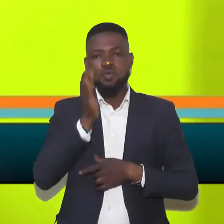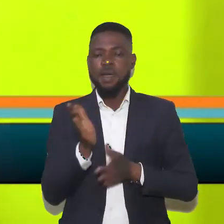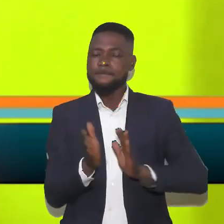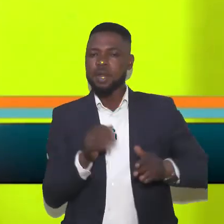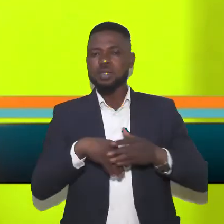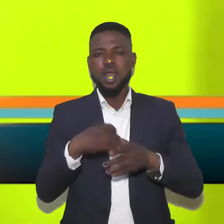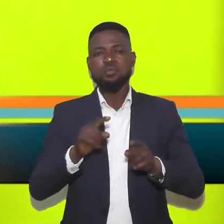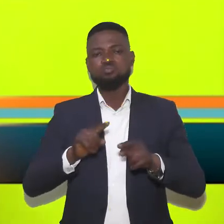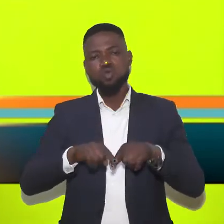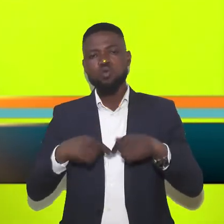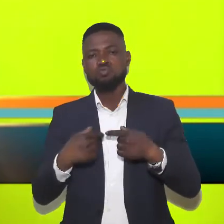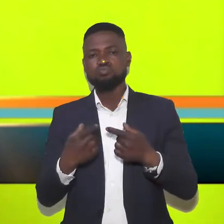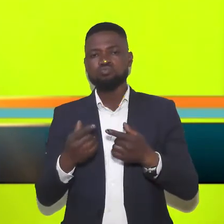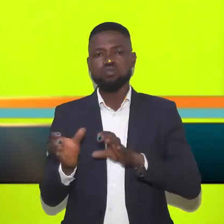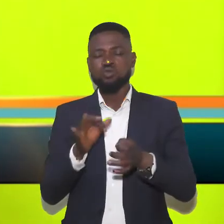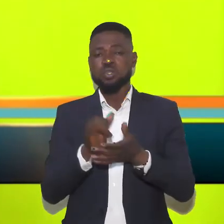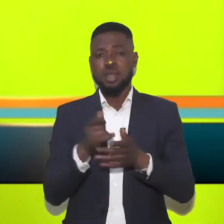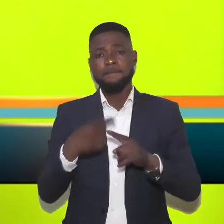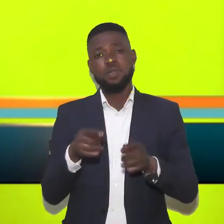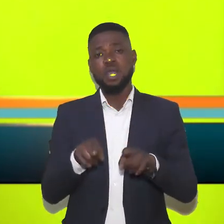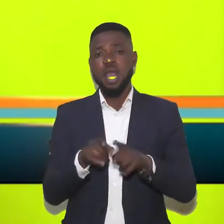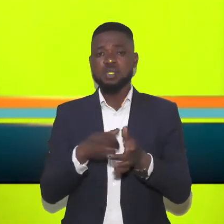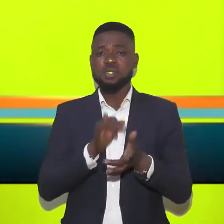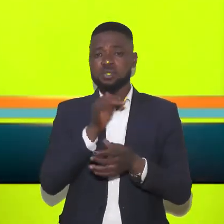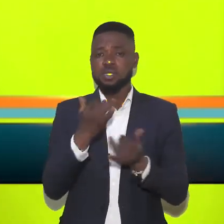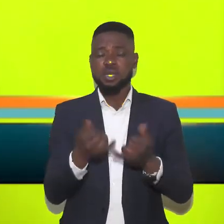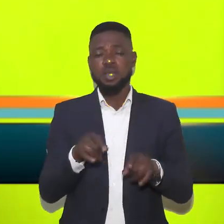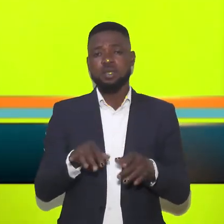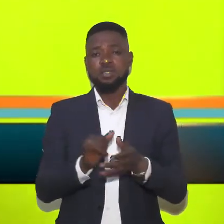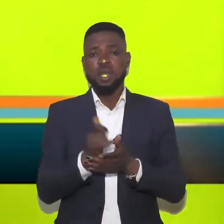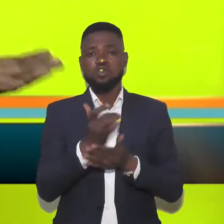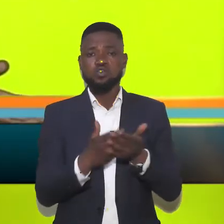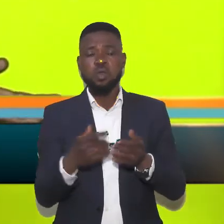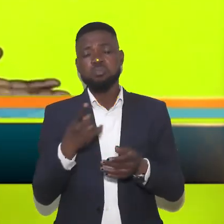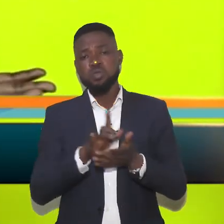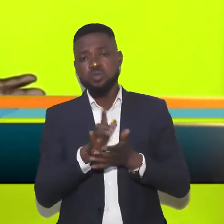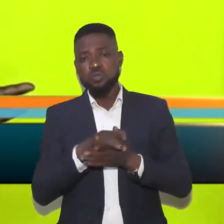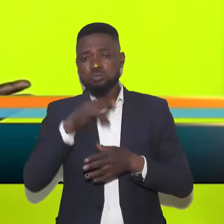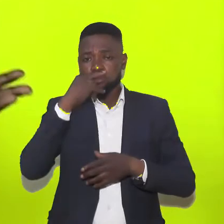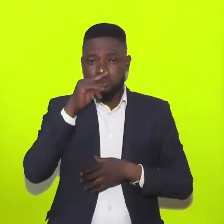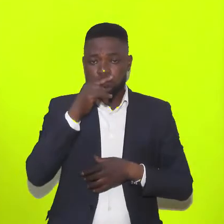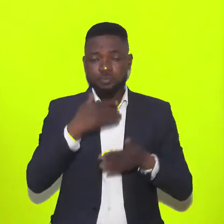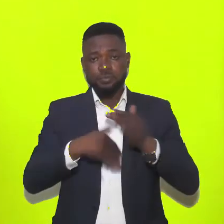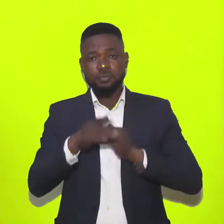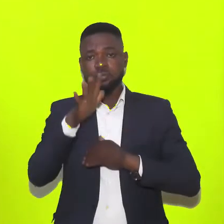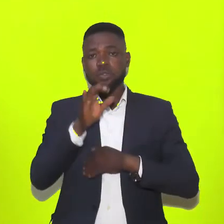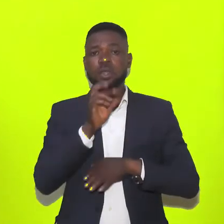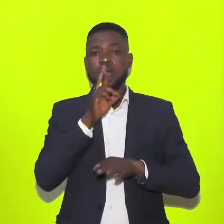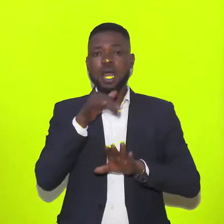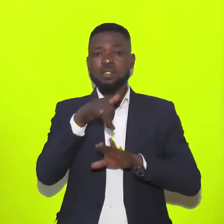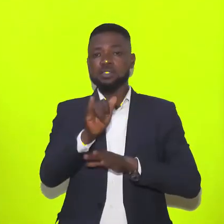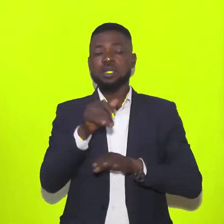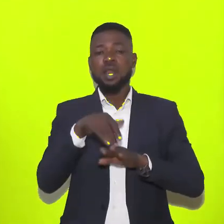plan how they will do that. But as it is now that some schools like the crèche, under 5s are still at home,